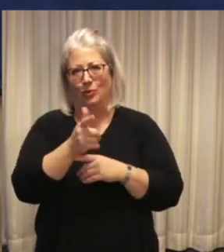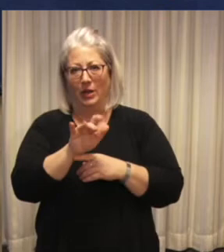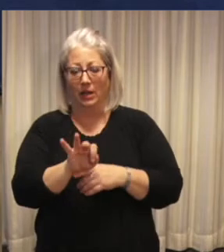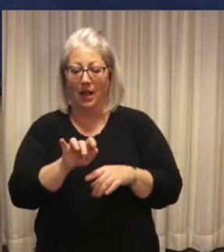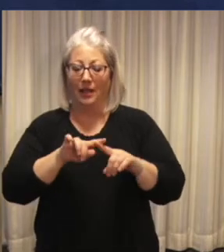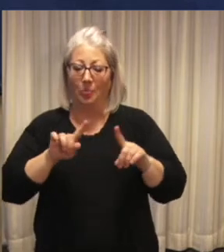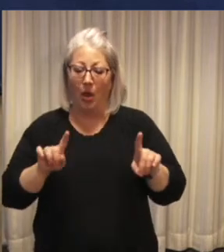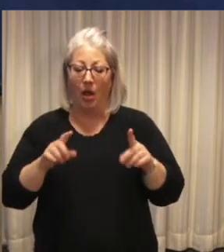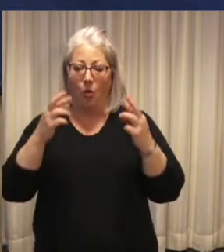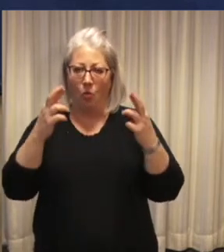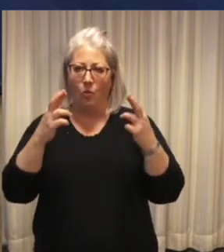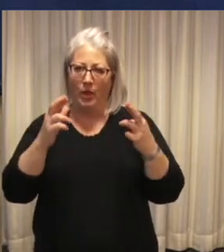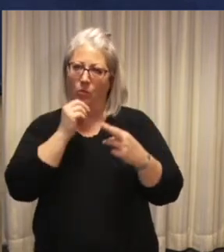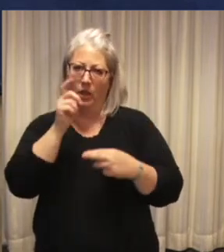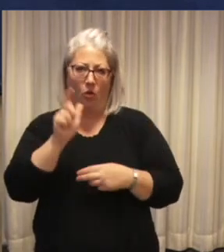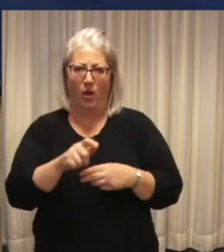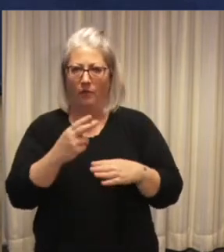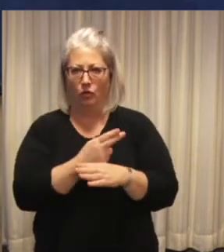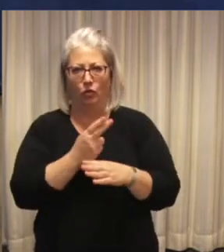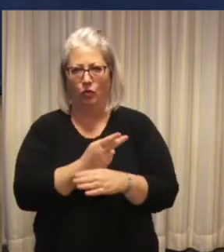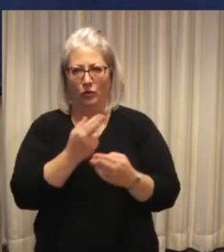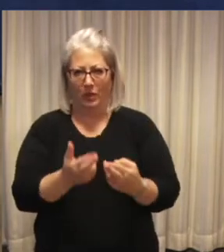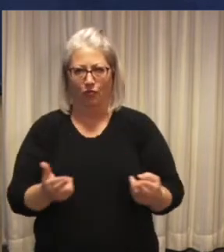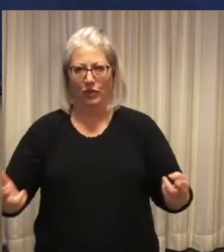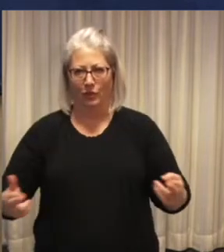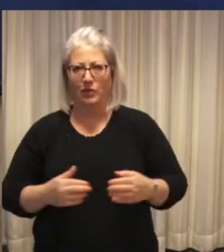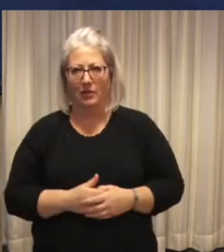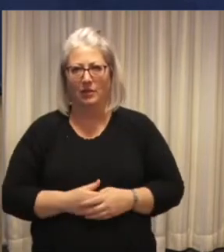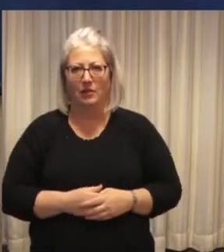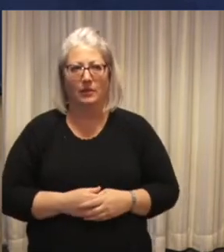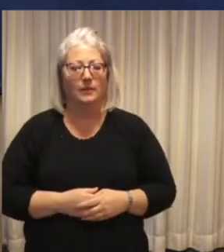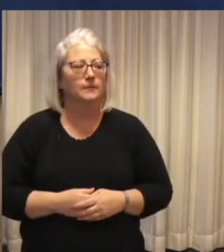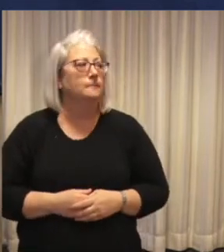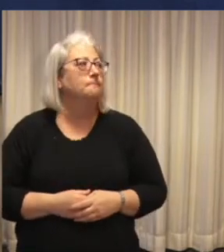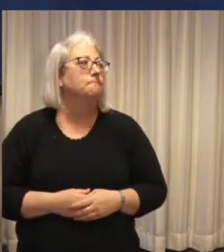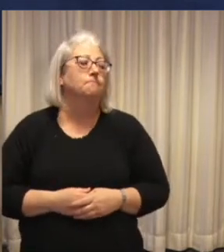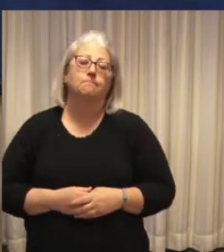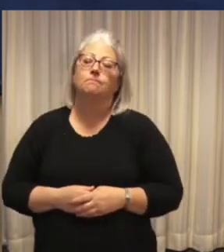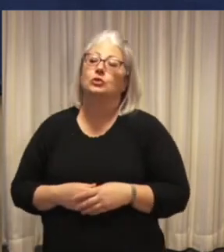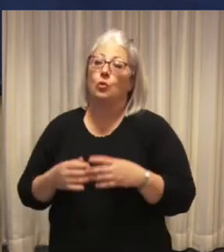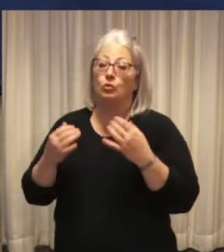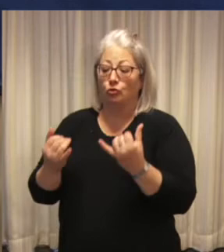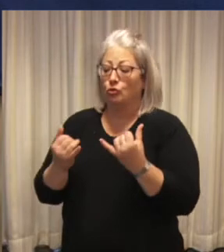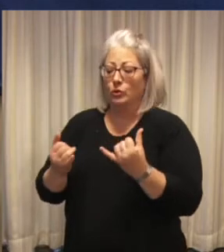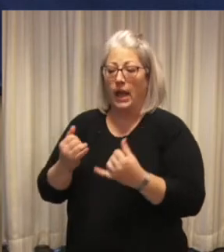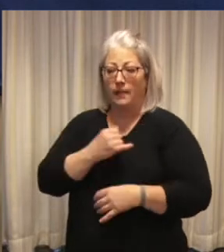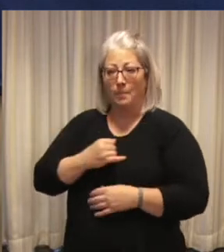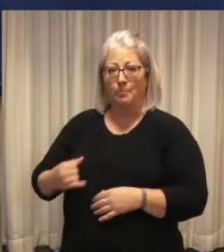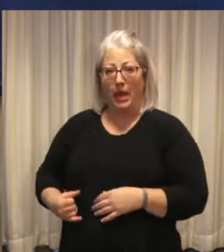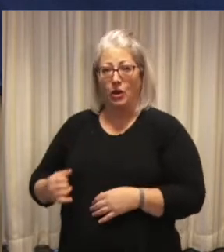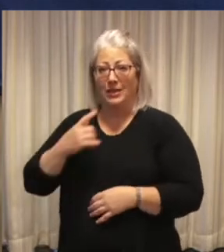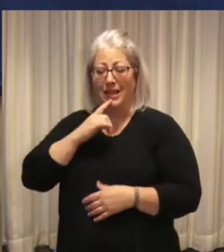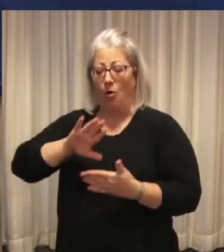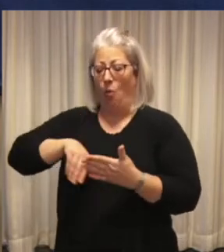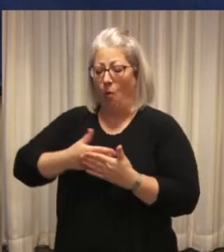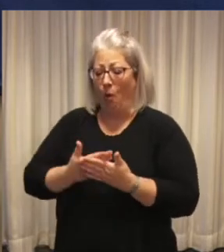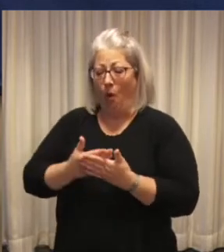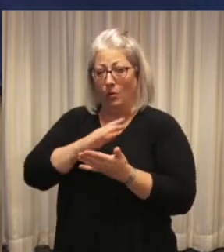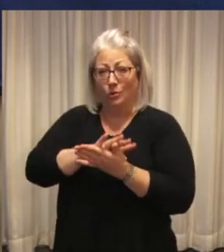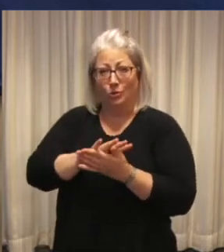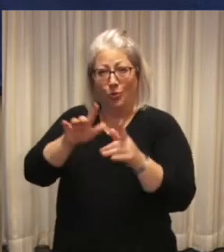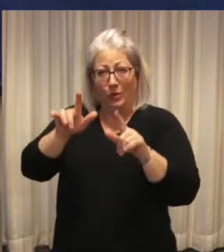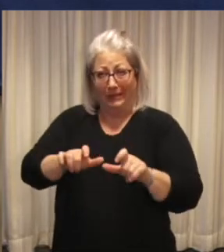from Angelica. Today, the mayor, I'm not sure which mayor, said that all school tests are canceled this